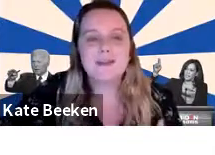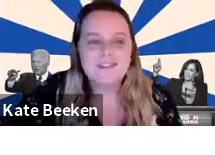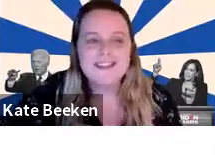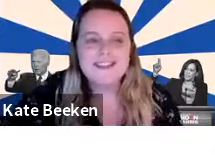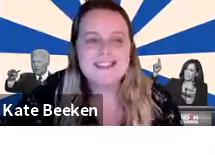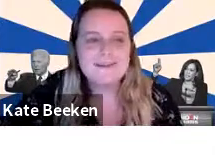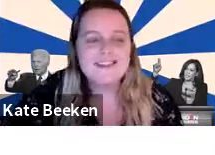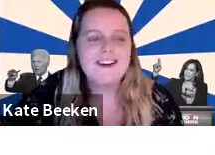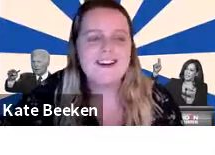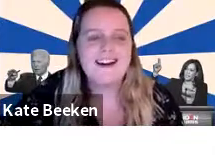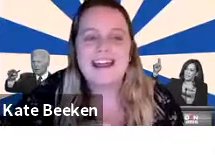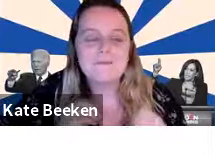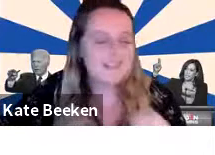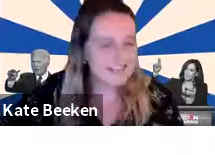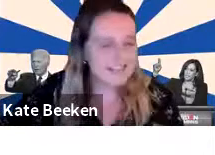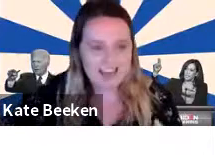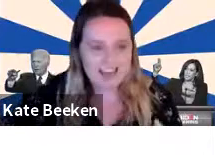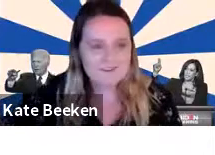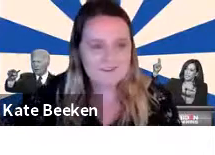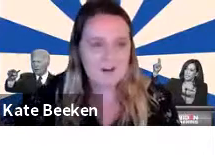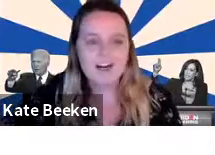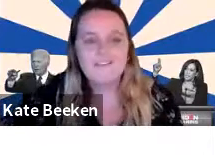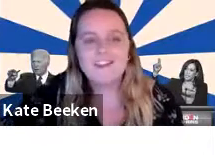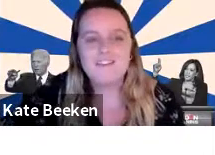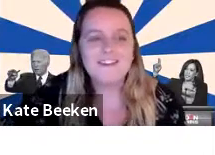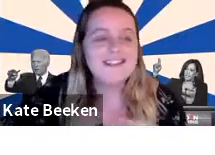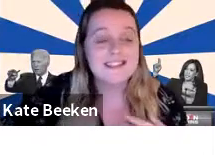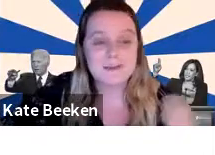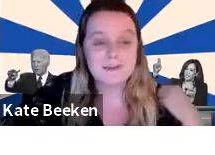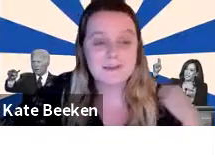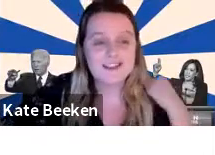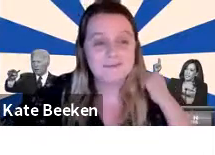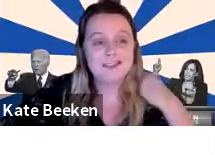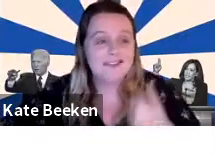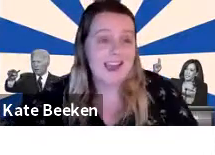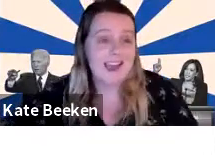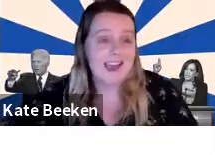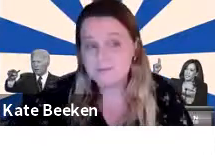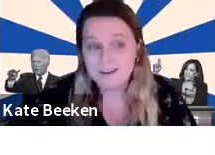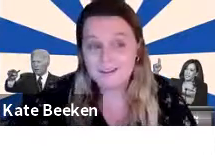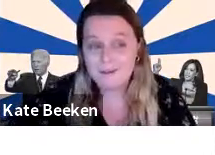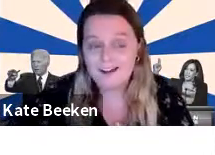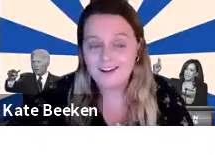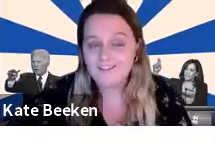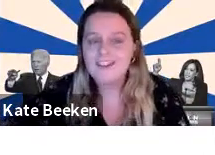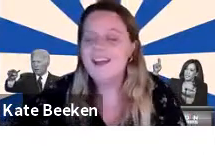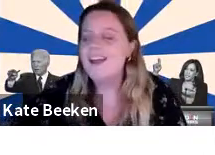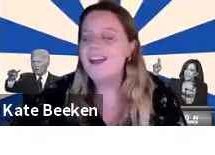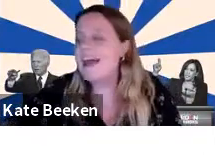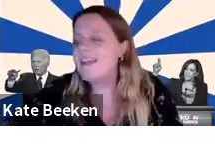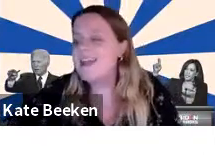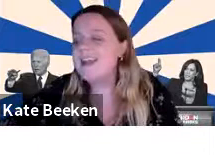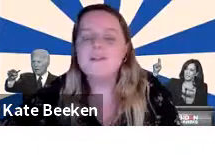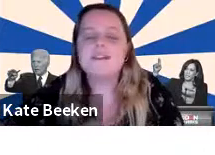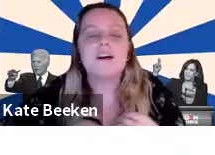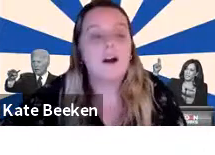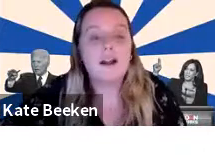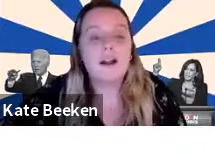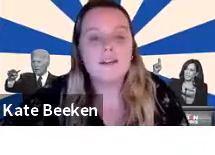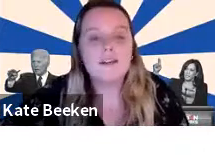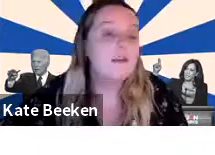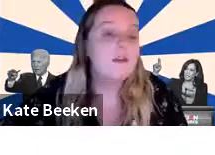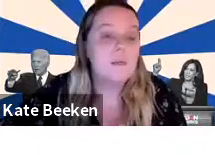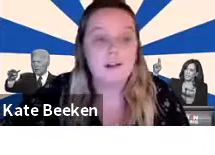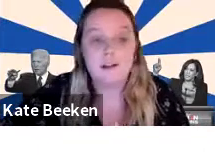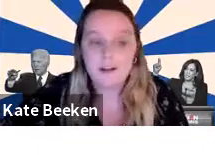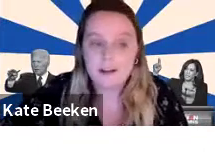a smiley face, this means they are a decently active voter. If it is a sleepy face, it means they haven't voted in a while. And then if it's this hard